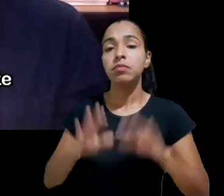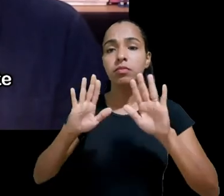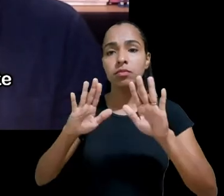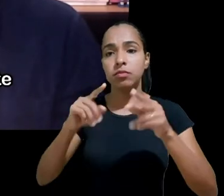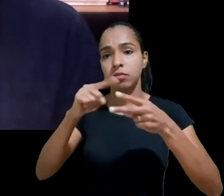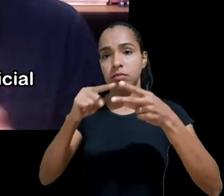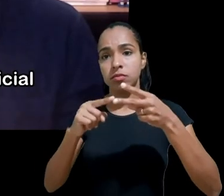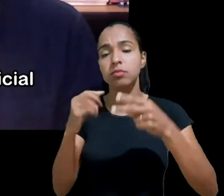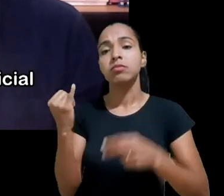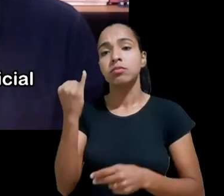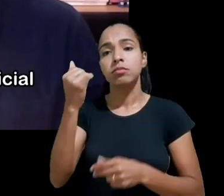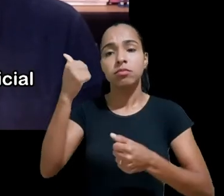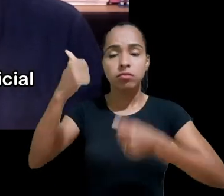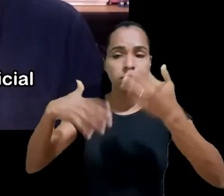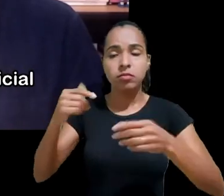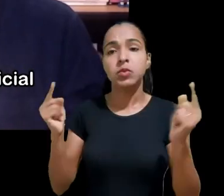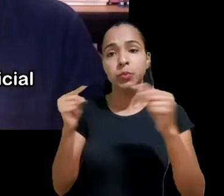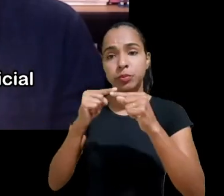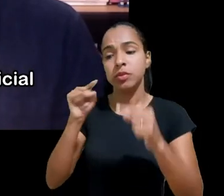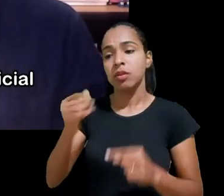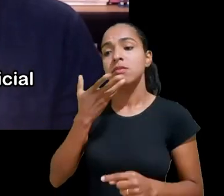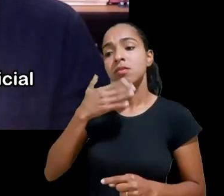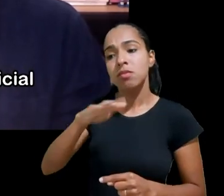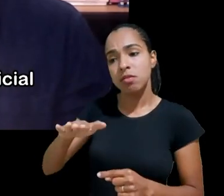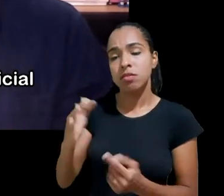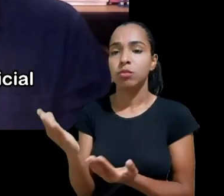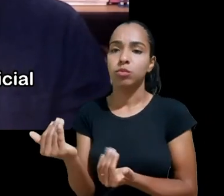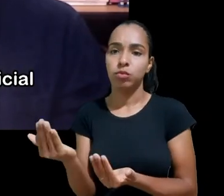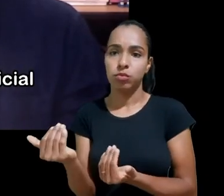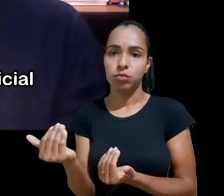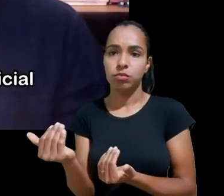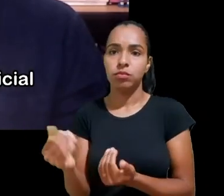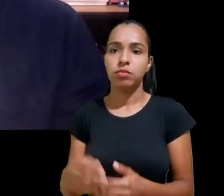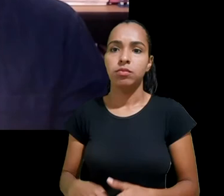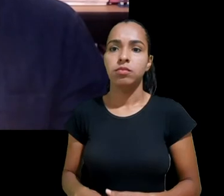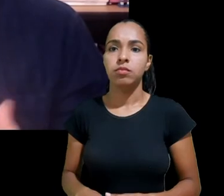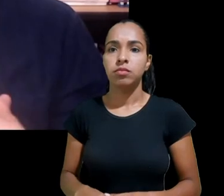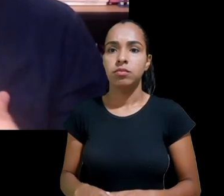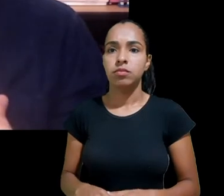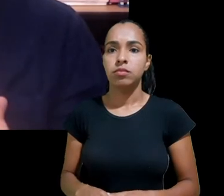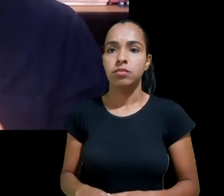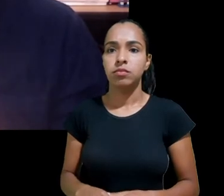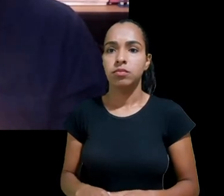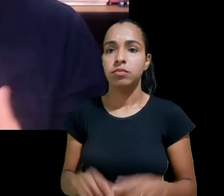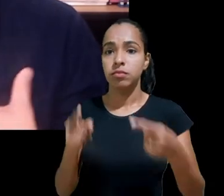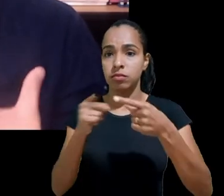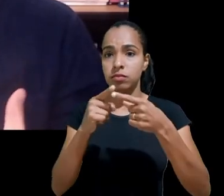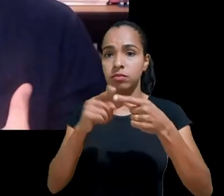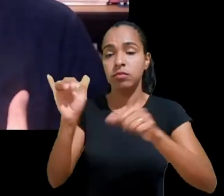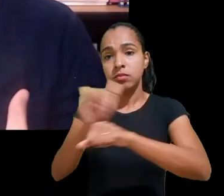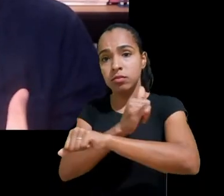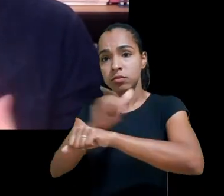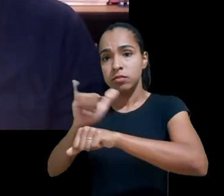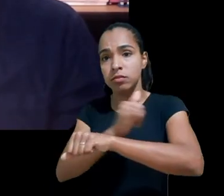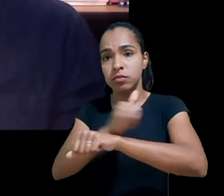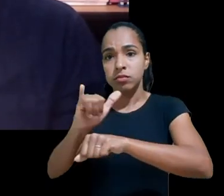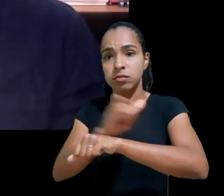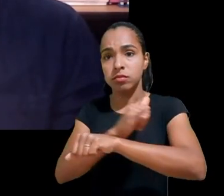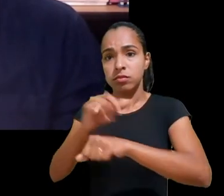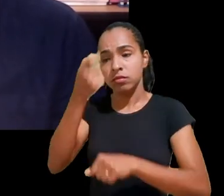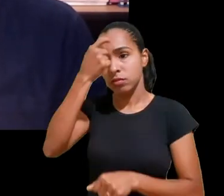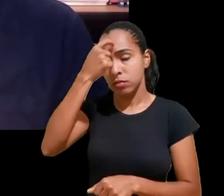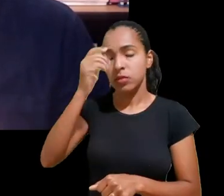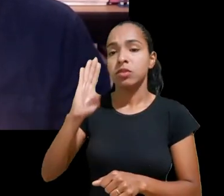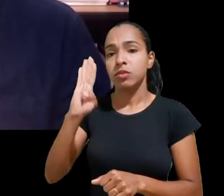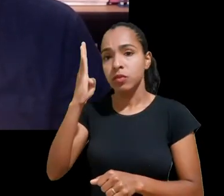children and adolescent one is the strategy of artificial of Chile that from my perspective it is a strategy but it